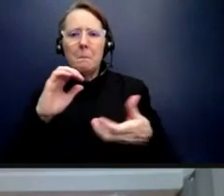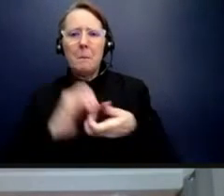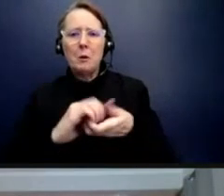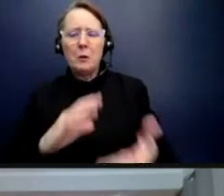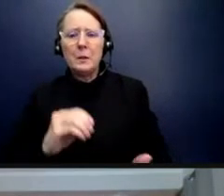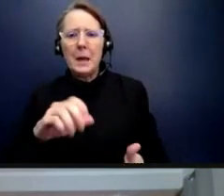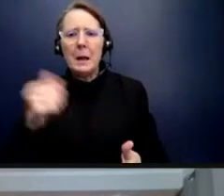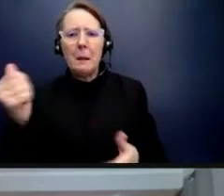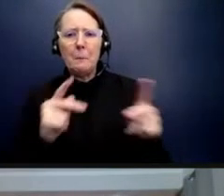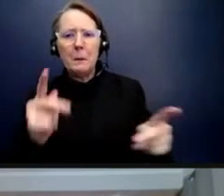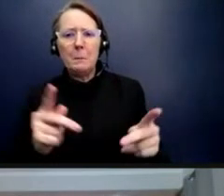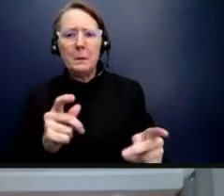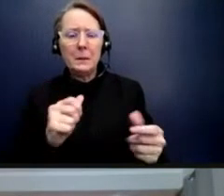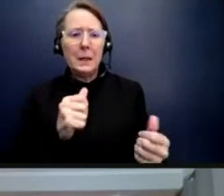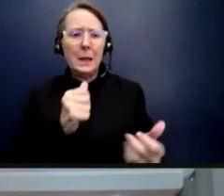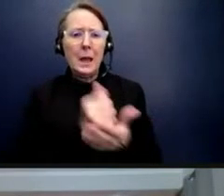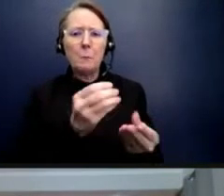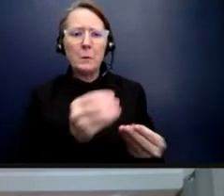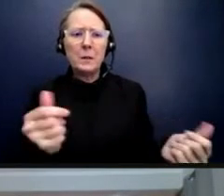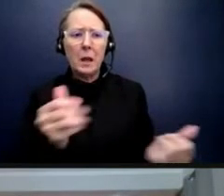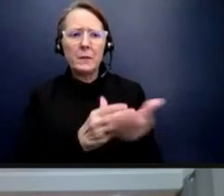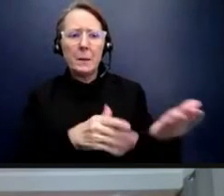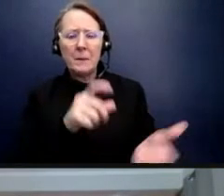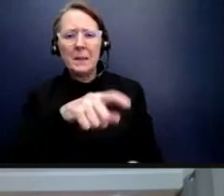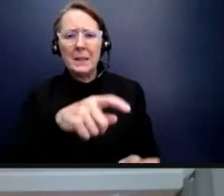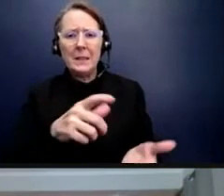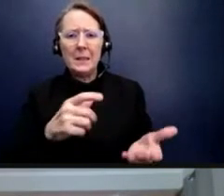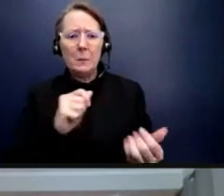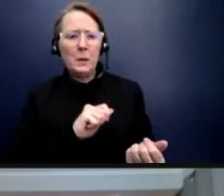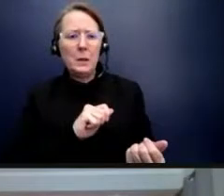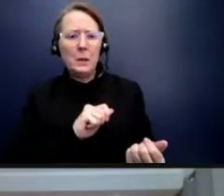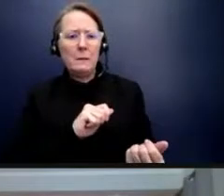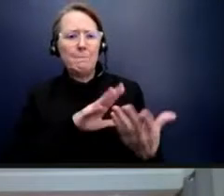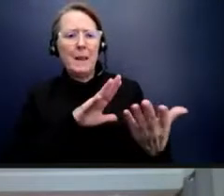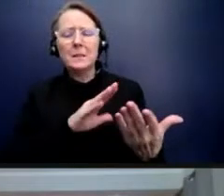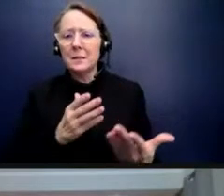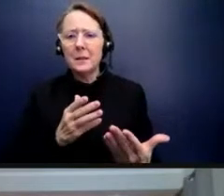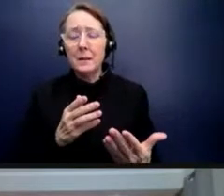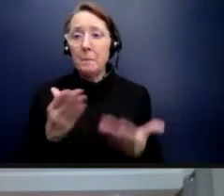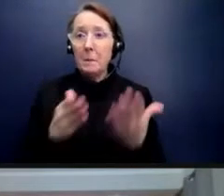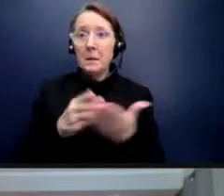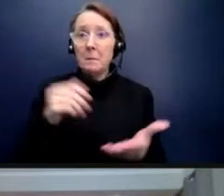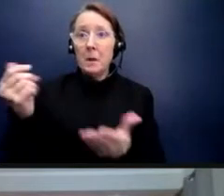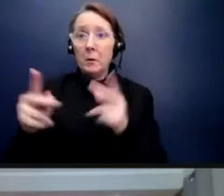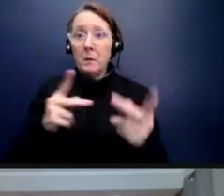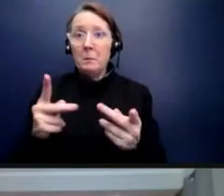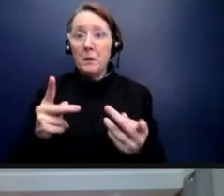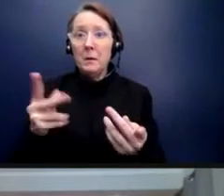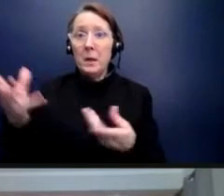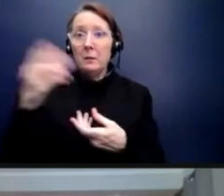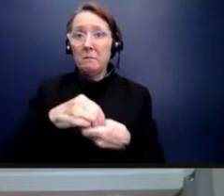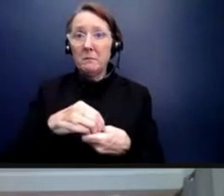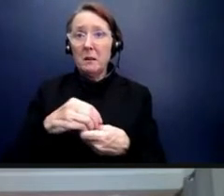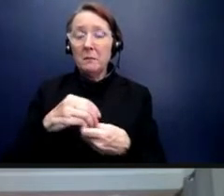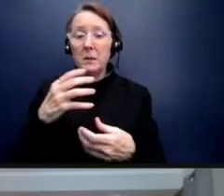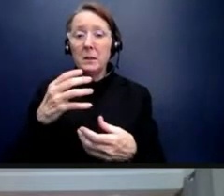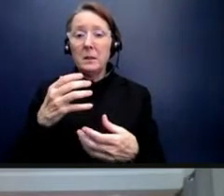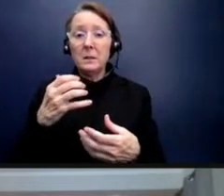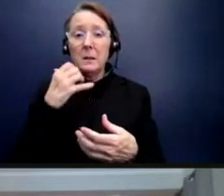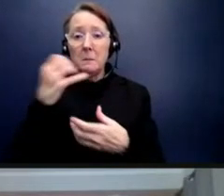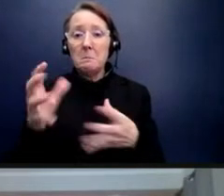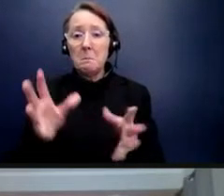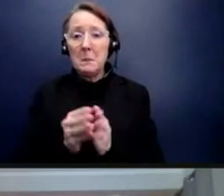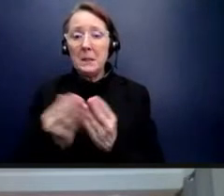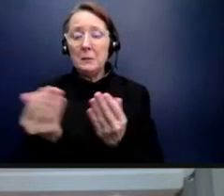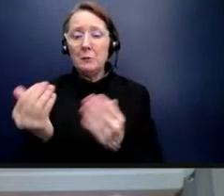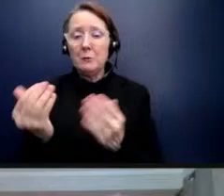of needs that we encounter. There may be others here on the call who want to speak to that strongly, but just to help make that point, we'll have some we'll be able to